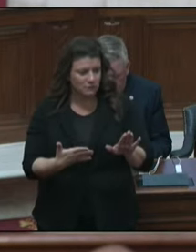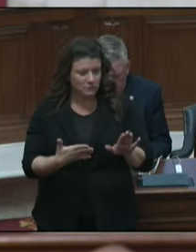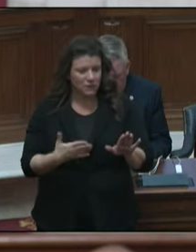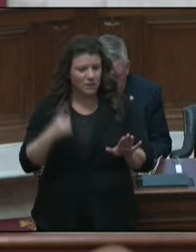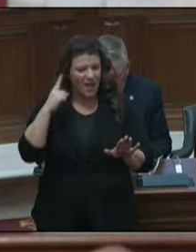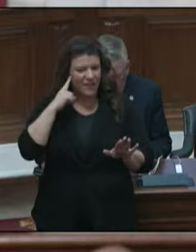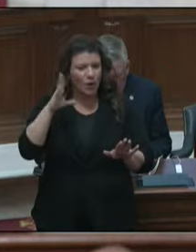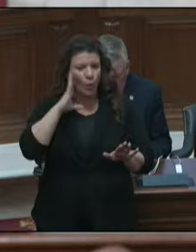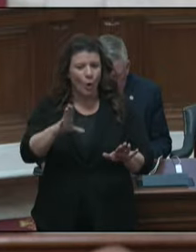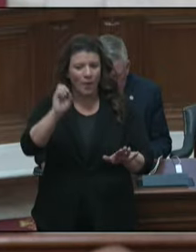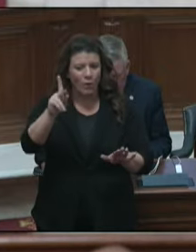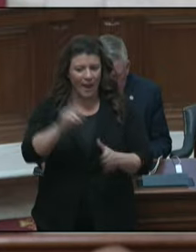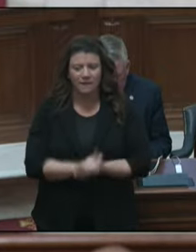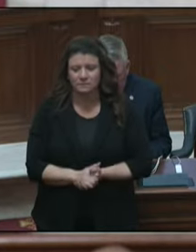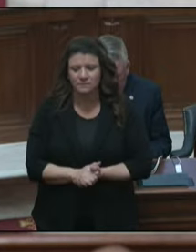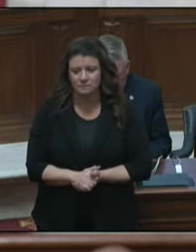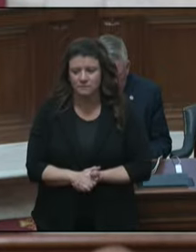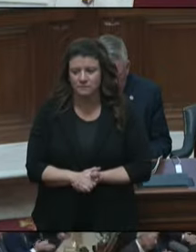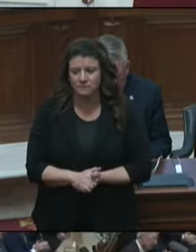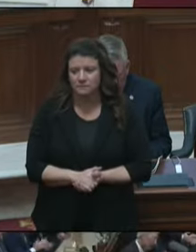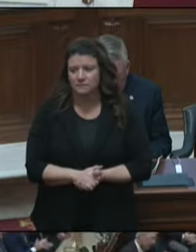think it's going to be okay.